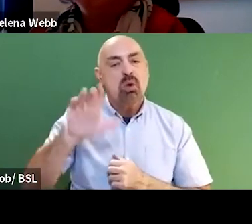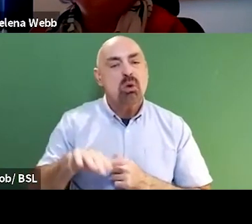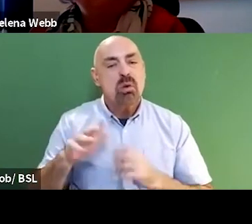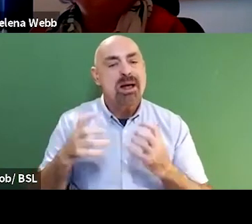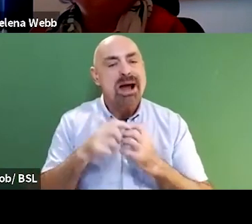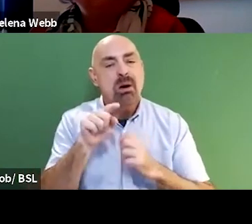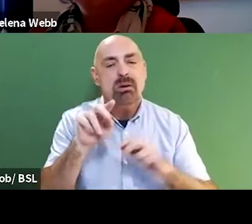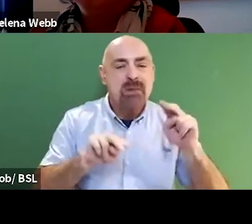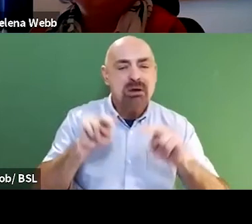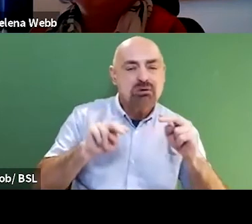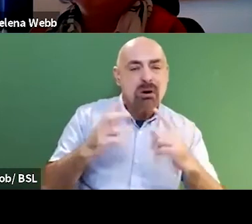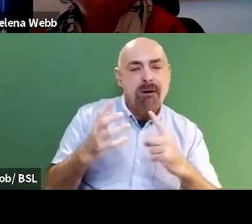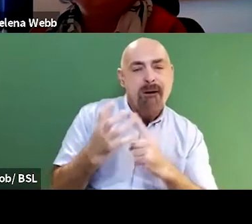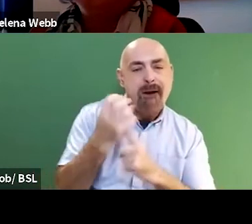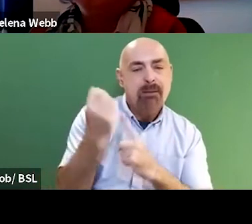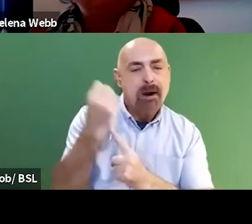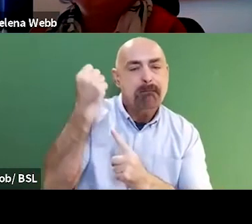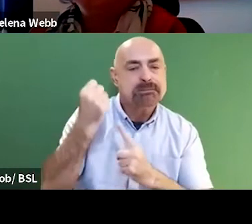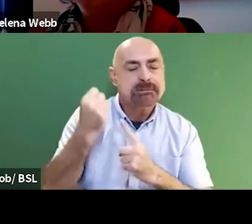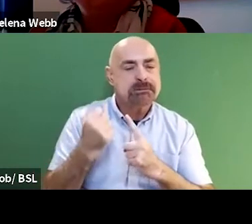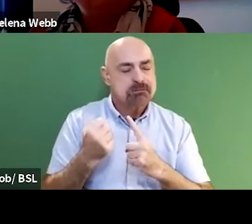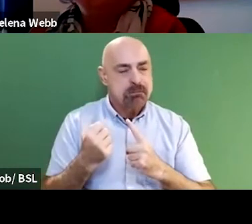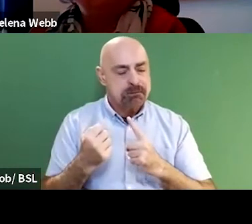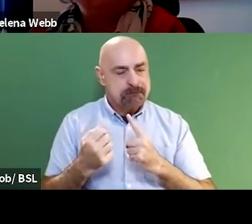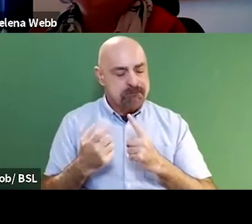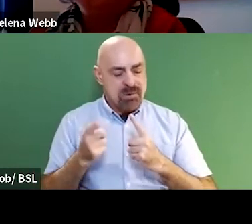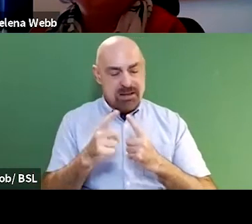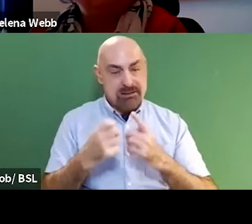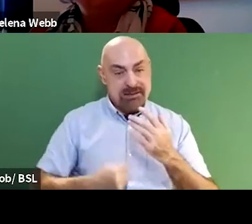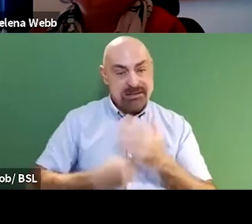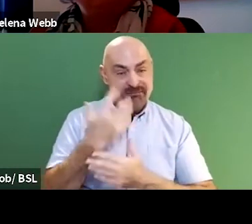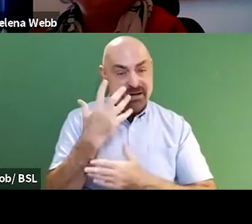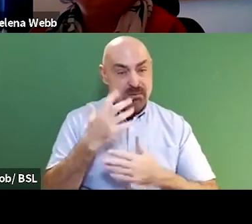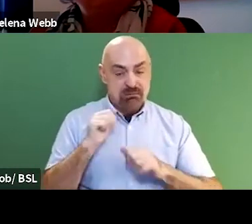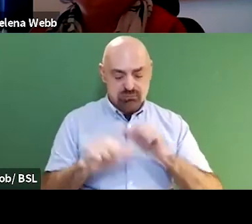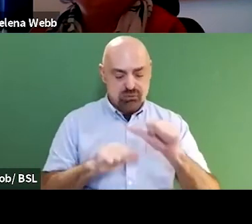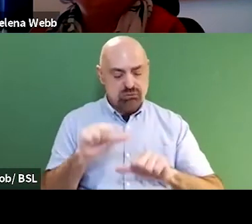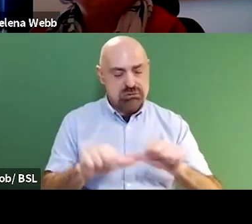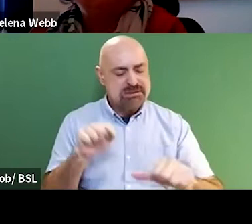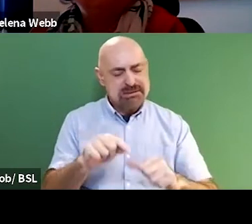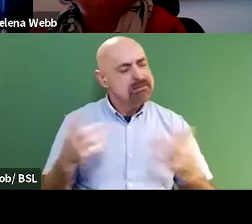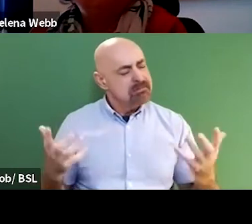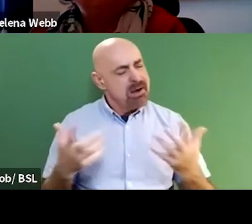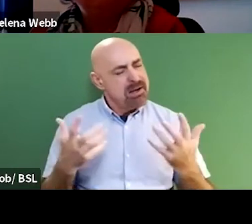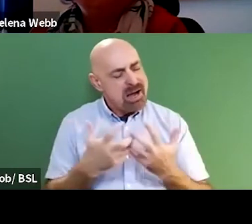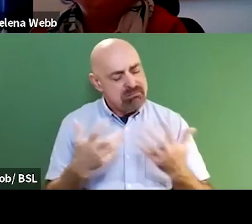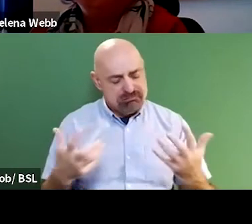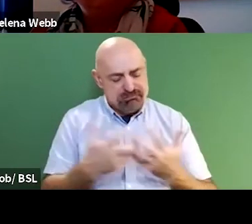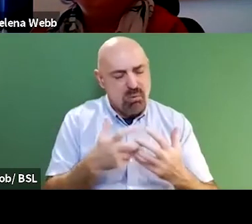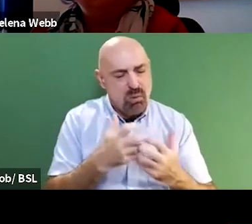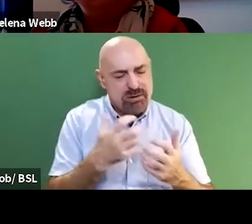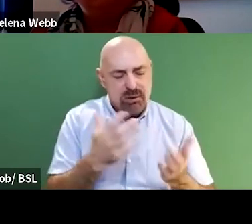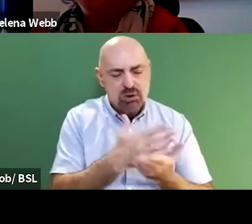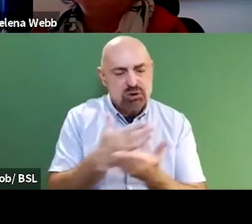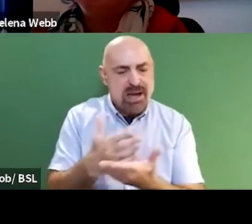outcomes, and also just more generally how the development process fits in with shared outcomes. So